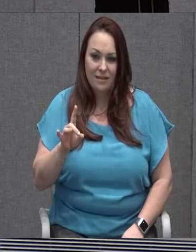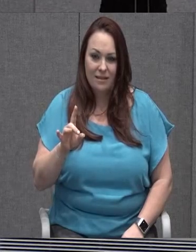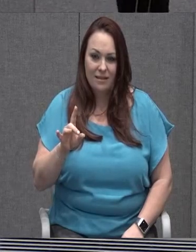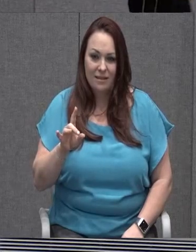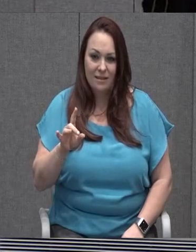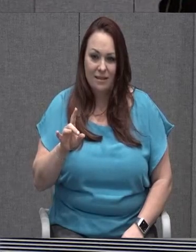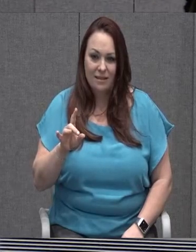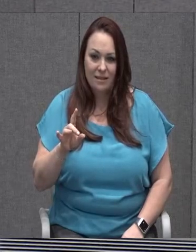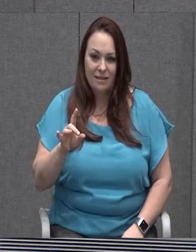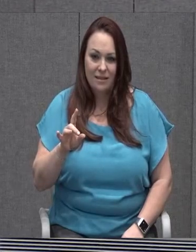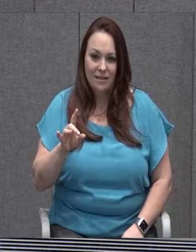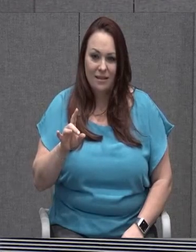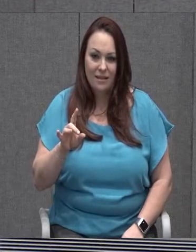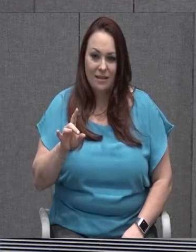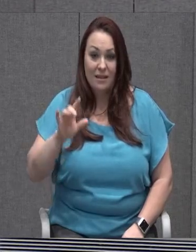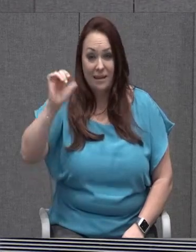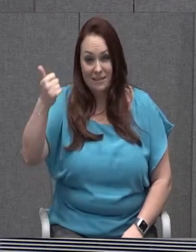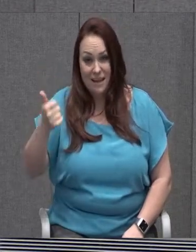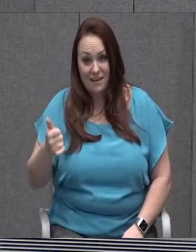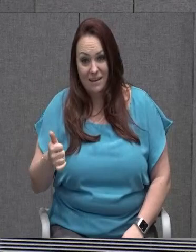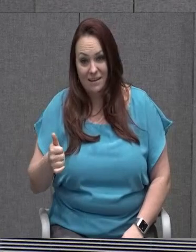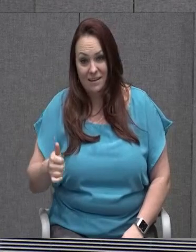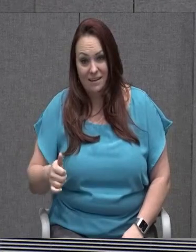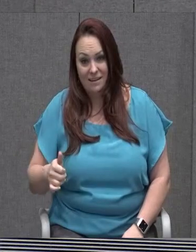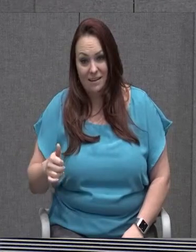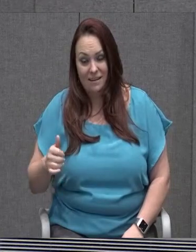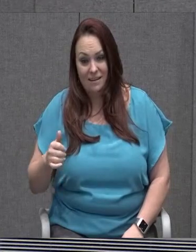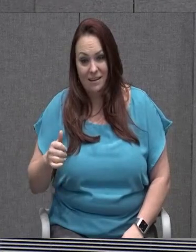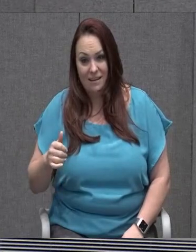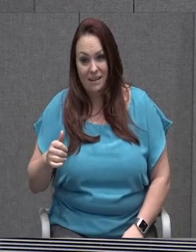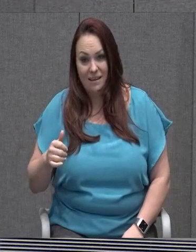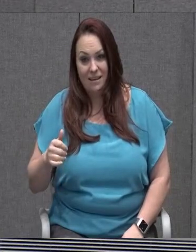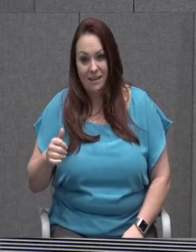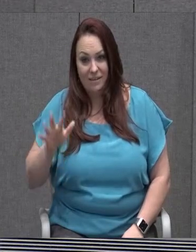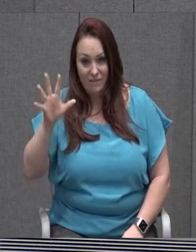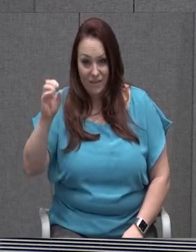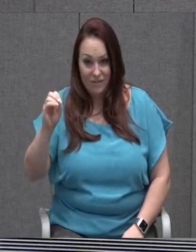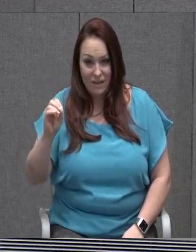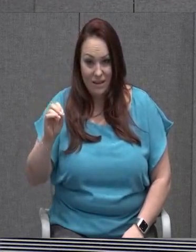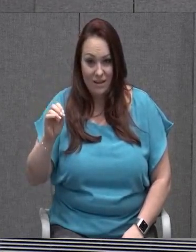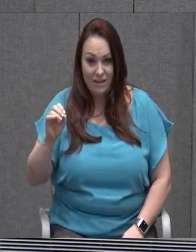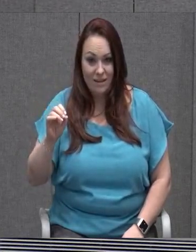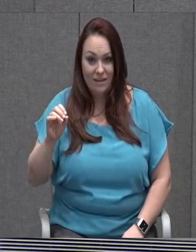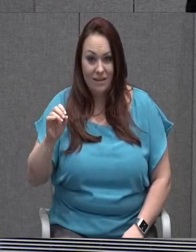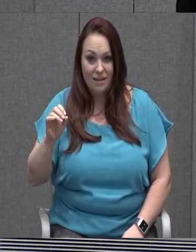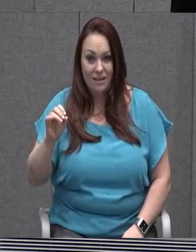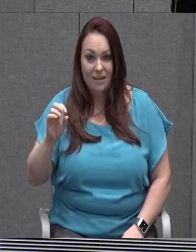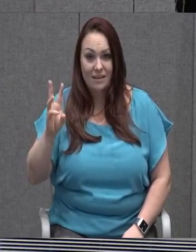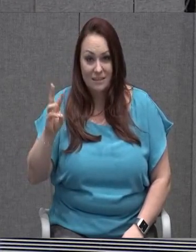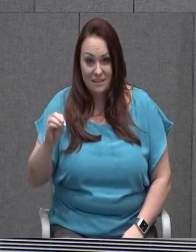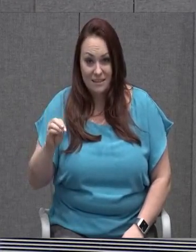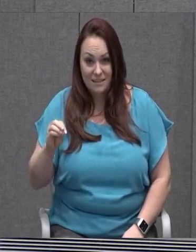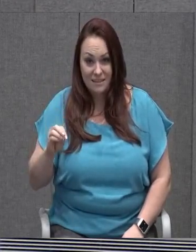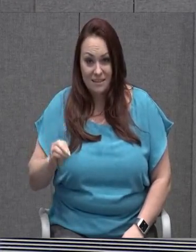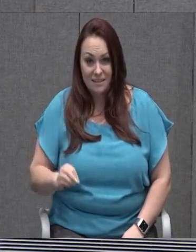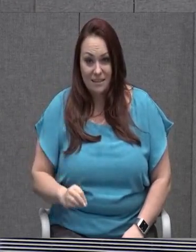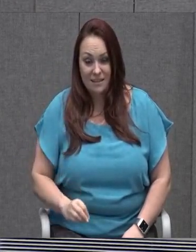9, 10. Oh, I'm gonna leap them. 50, 60,